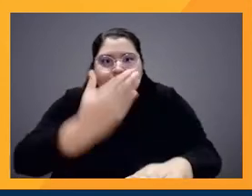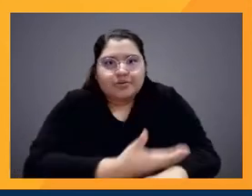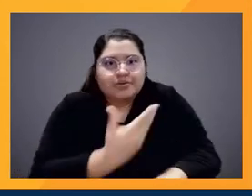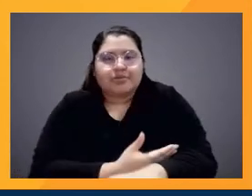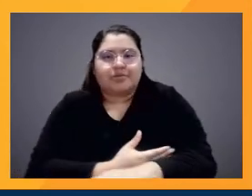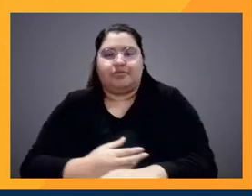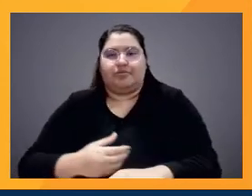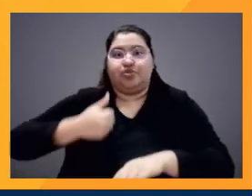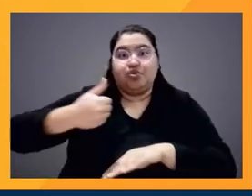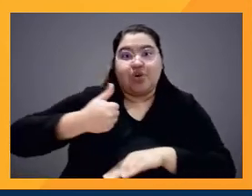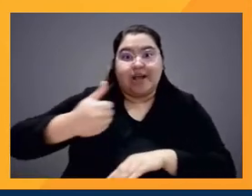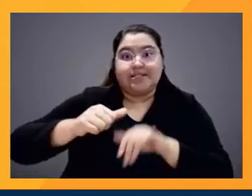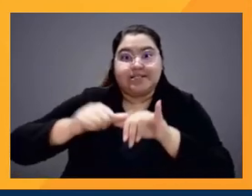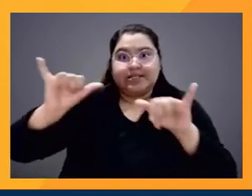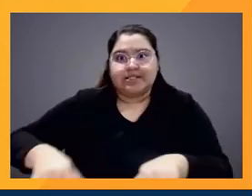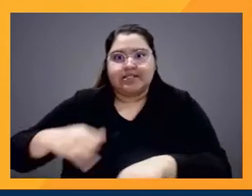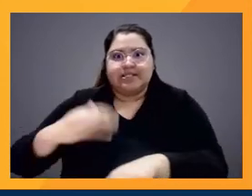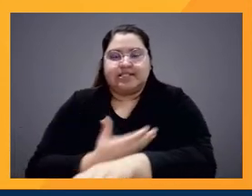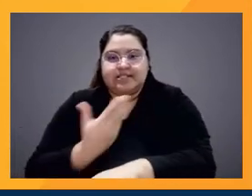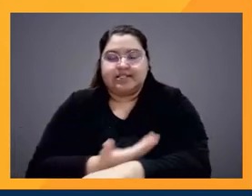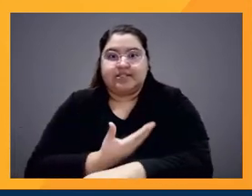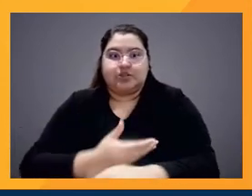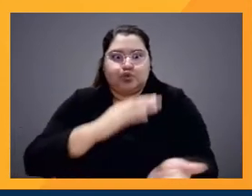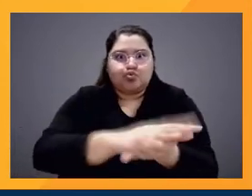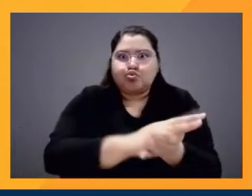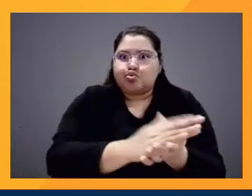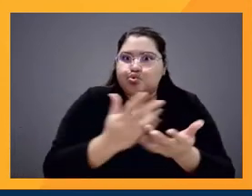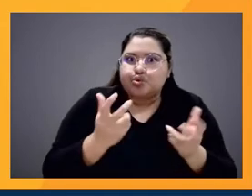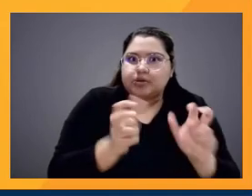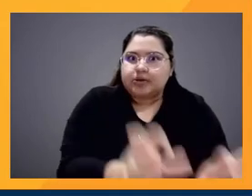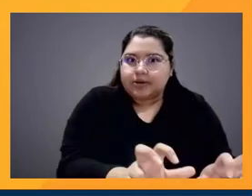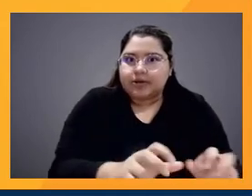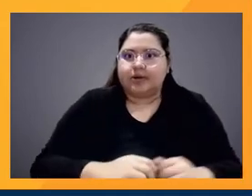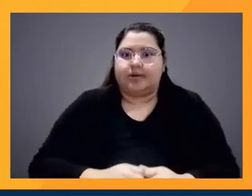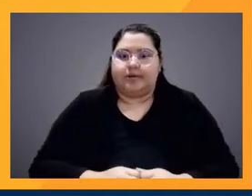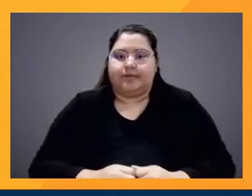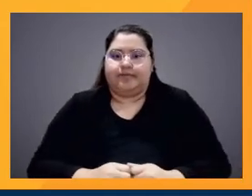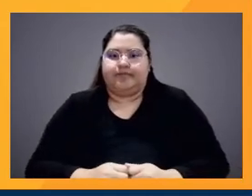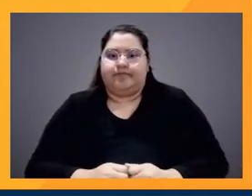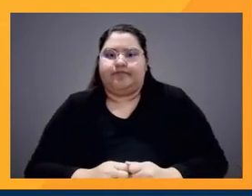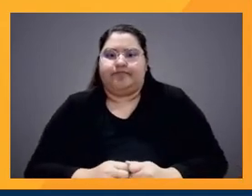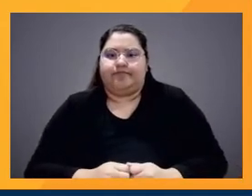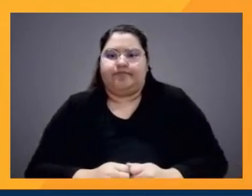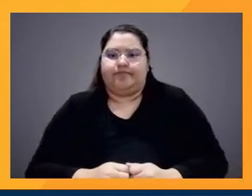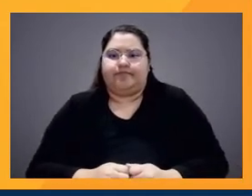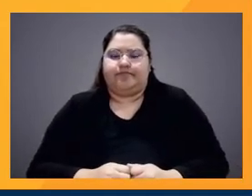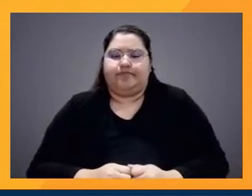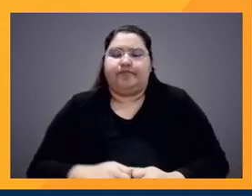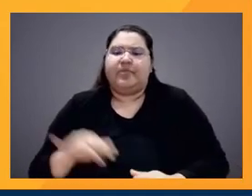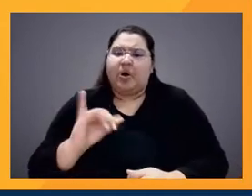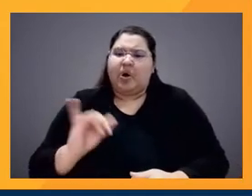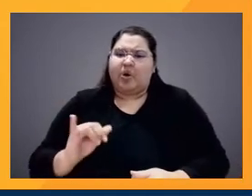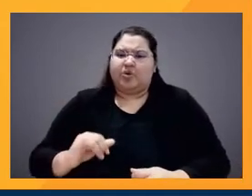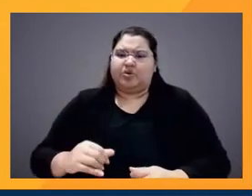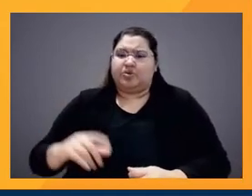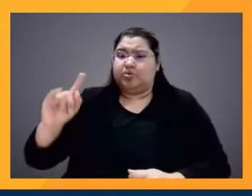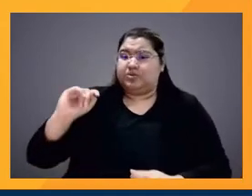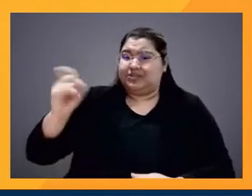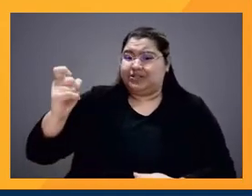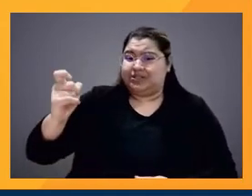nation. We're going to be rebuilding roads, bridges, and transit systems, investing in our schools, and